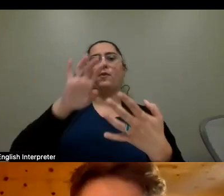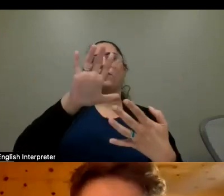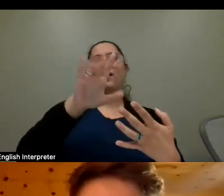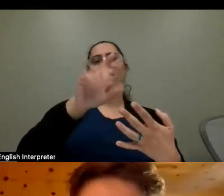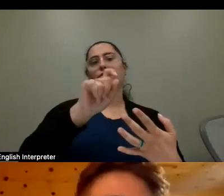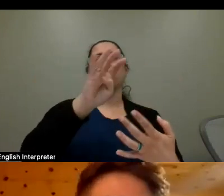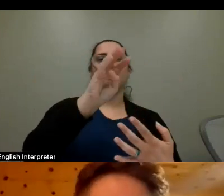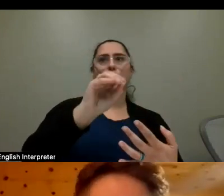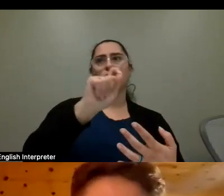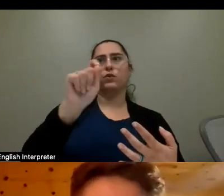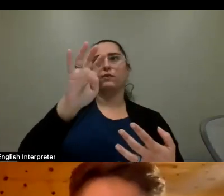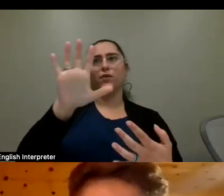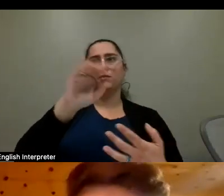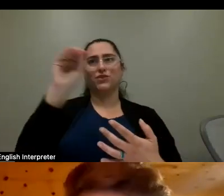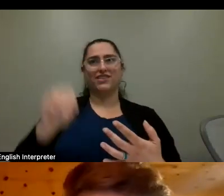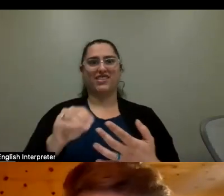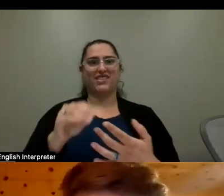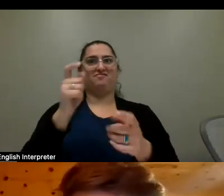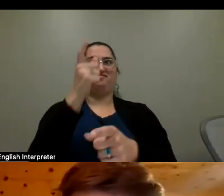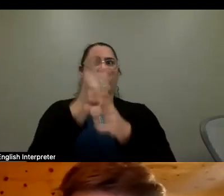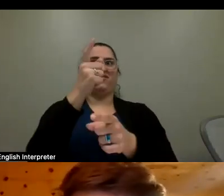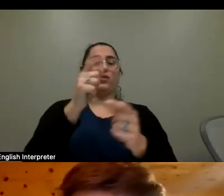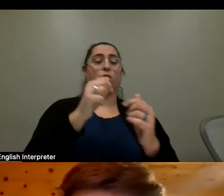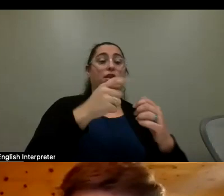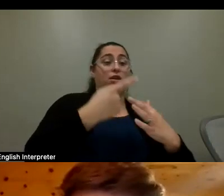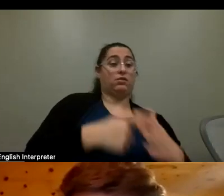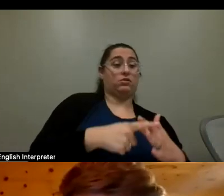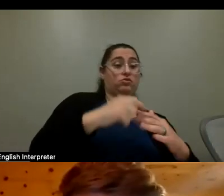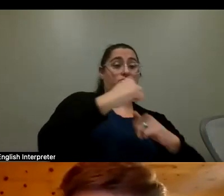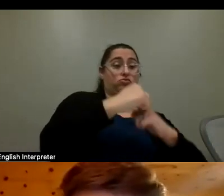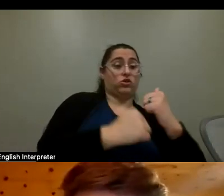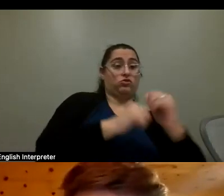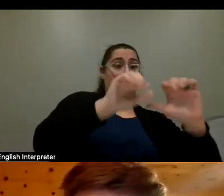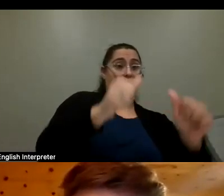input native crystal structure to the design sequences. And now we can do structural